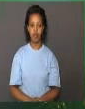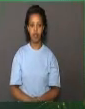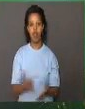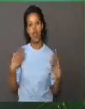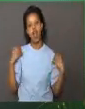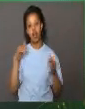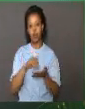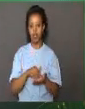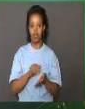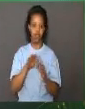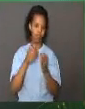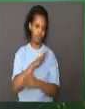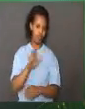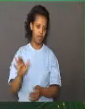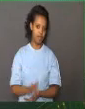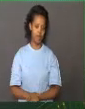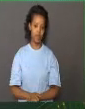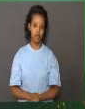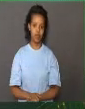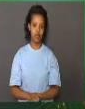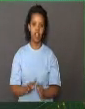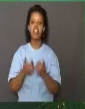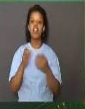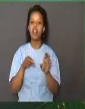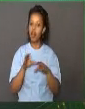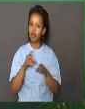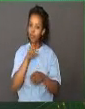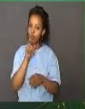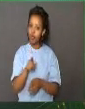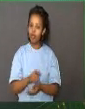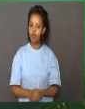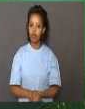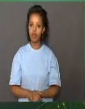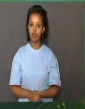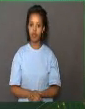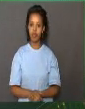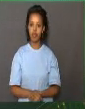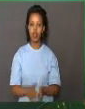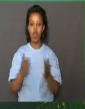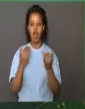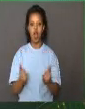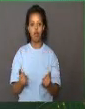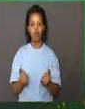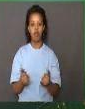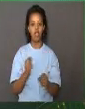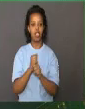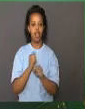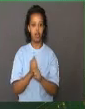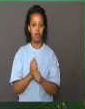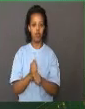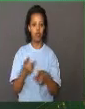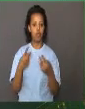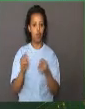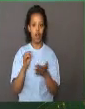Hello again, everyone. How did you do? Let us review the activity